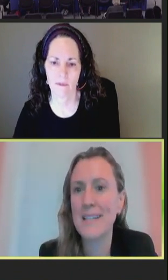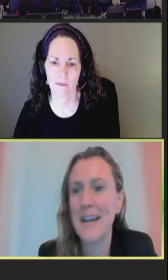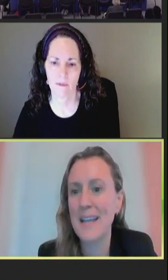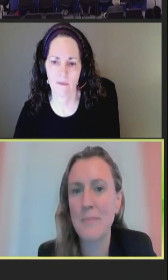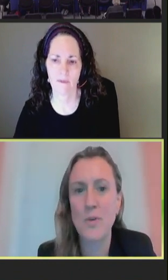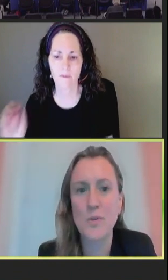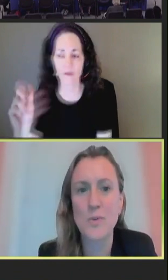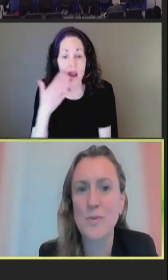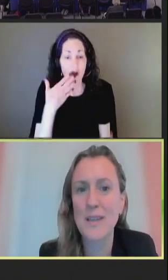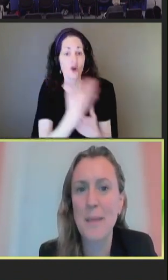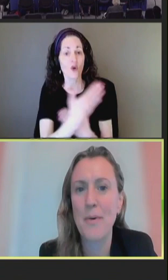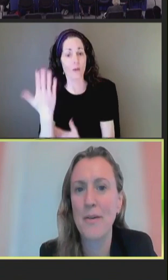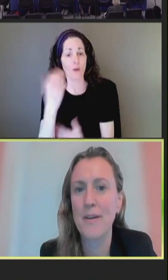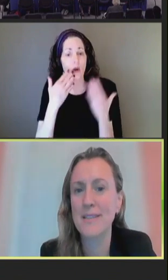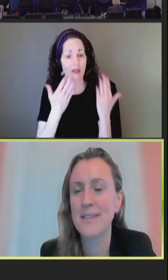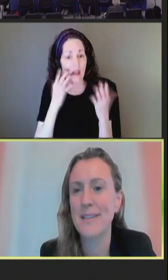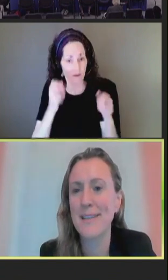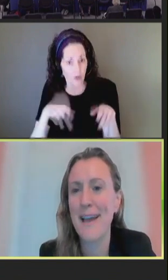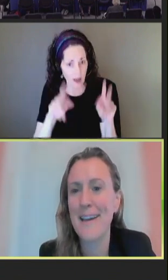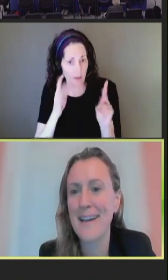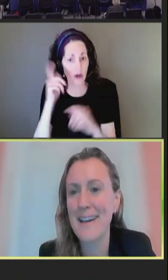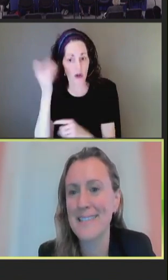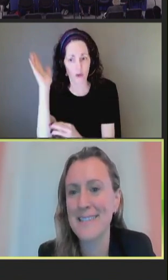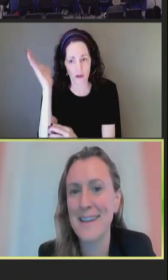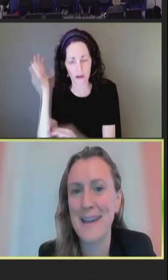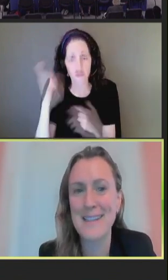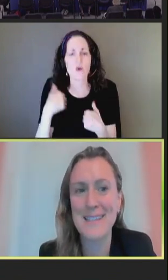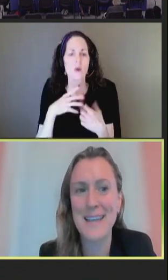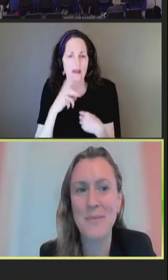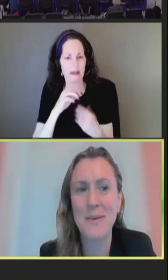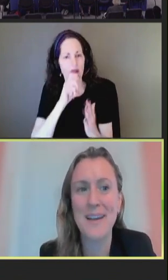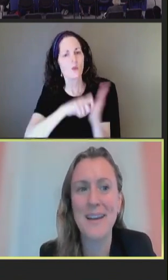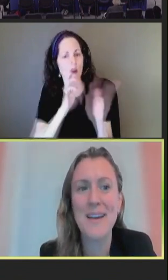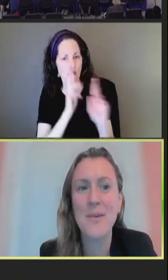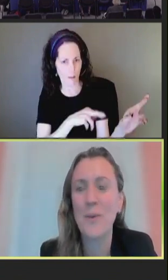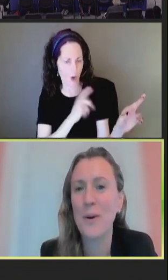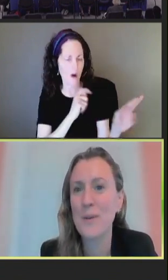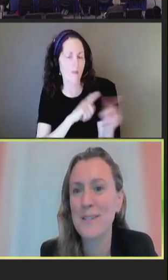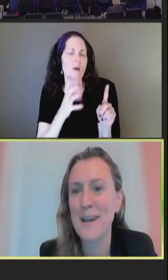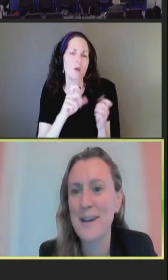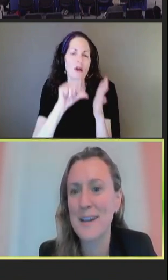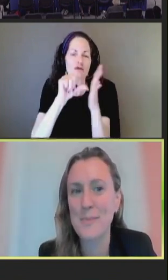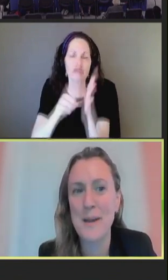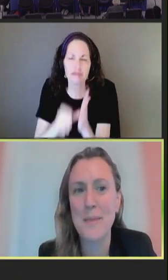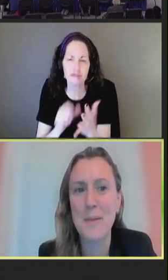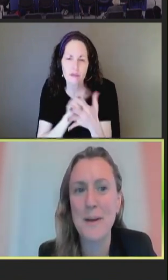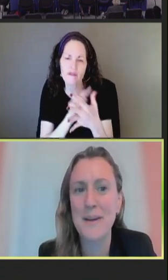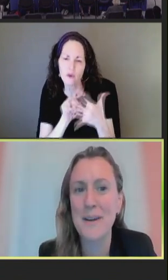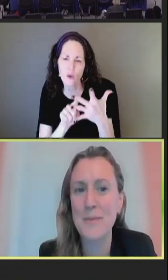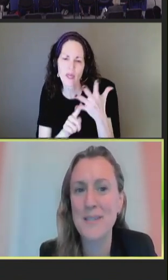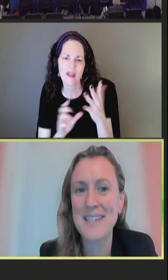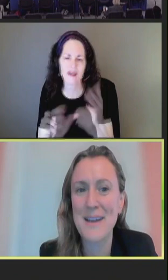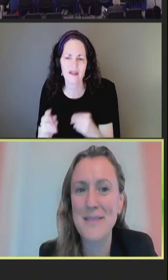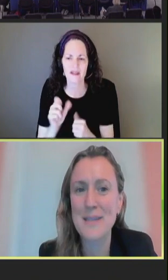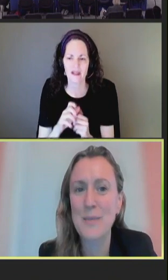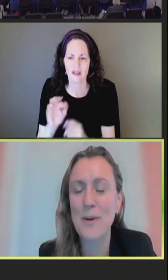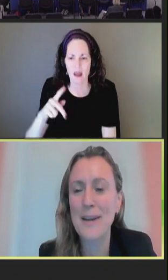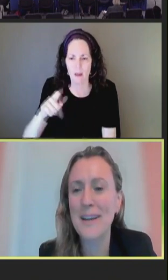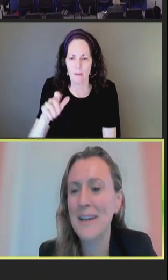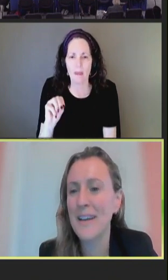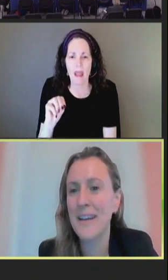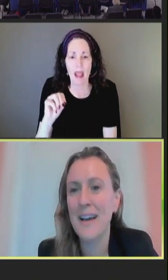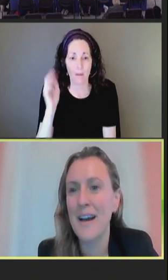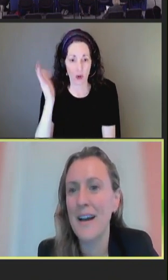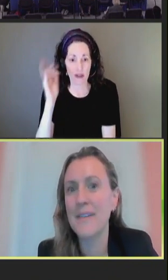wanted to highlight most was really that progress in the IIS and IZ Gateway work, which Dr. Pam Palperio presented on this